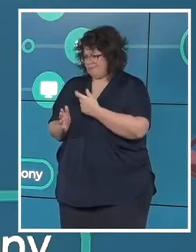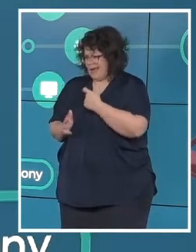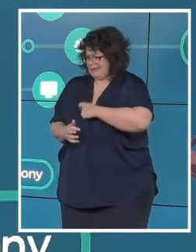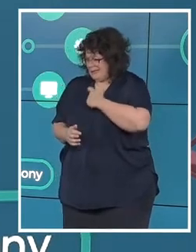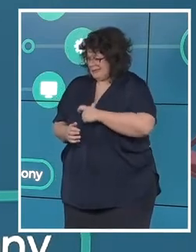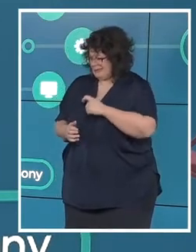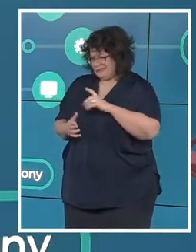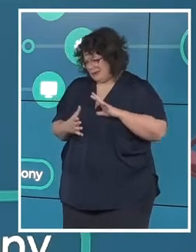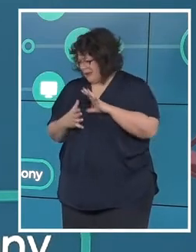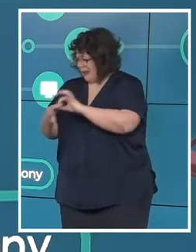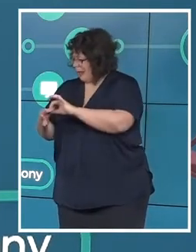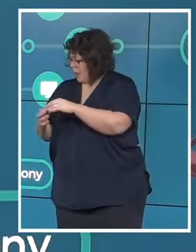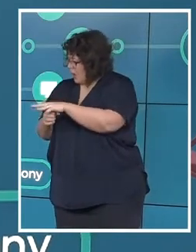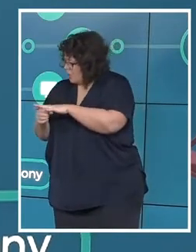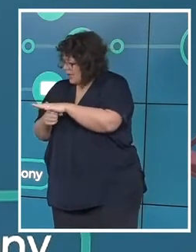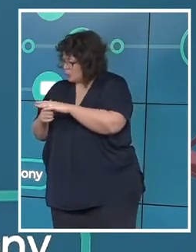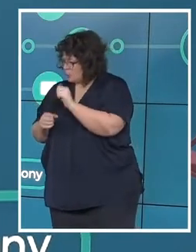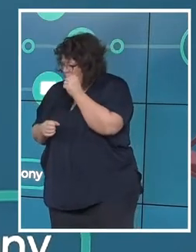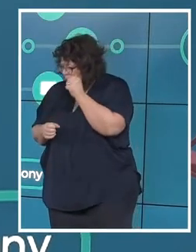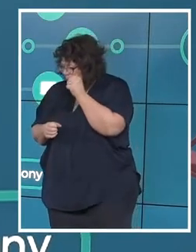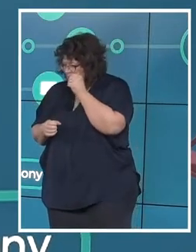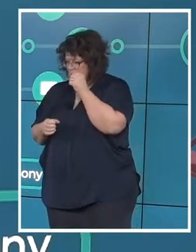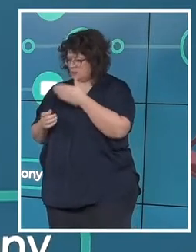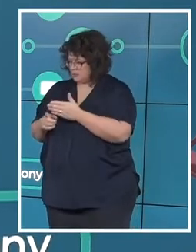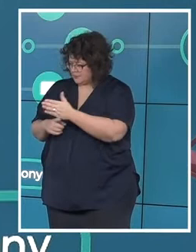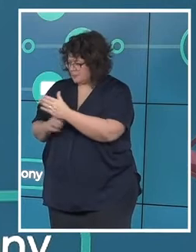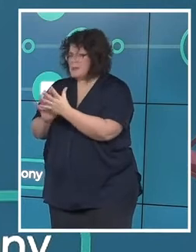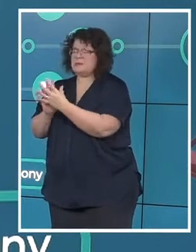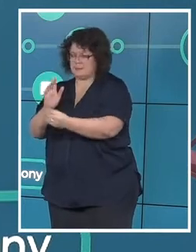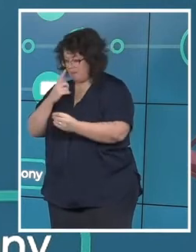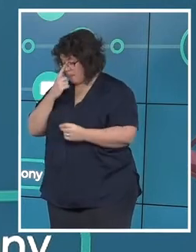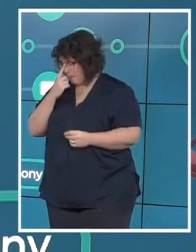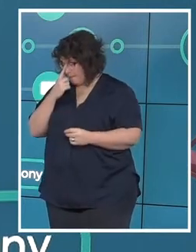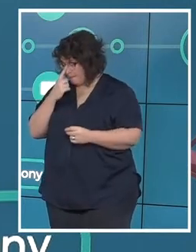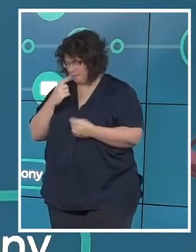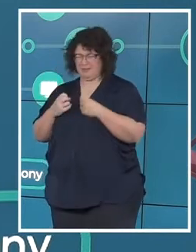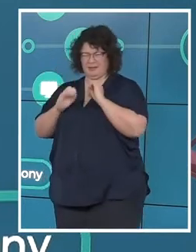Not just if let's say Mark, you are a particular brand's